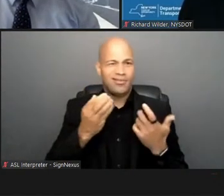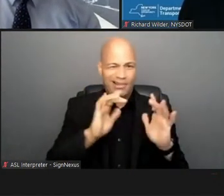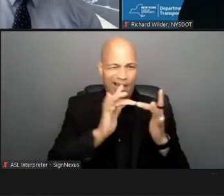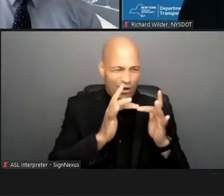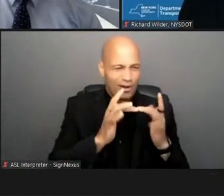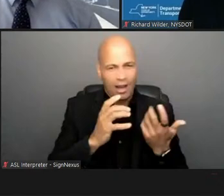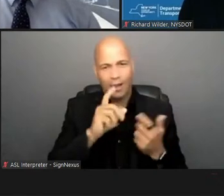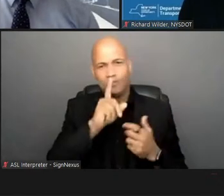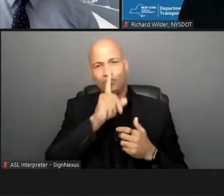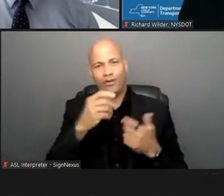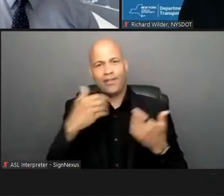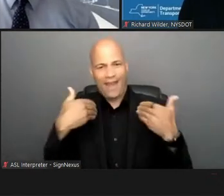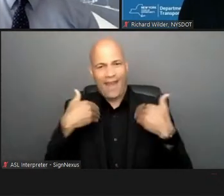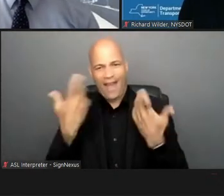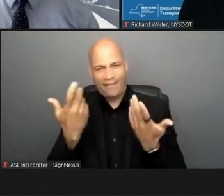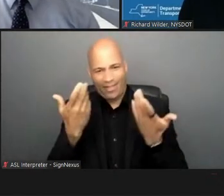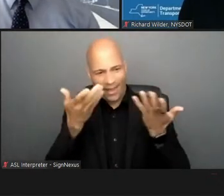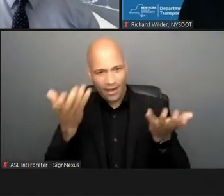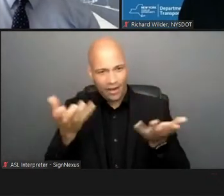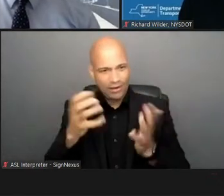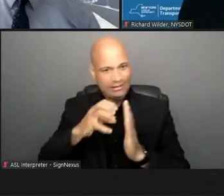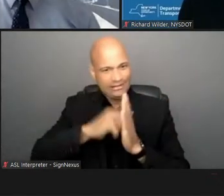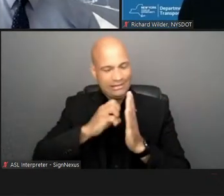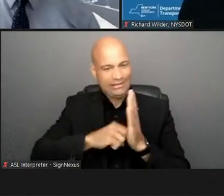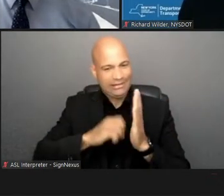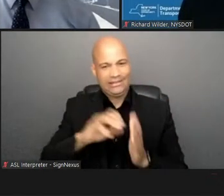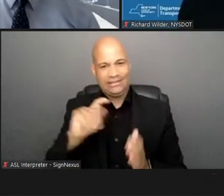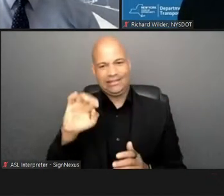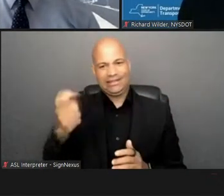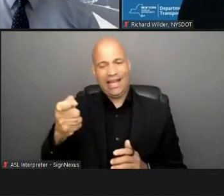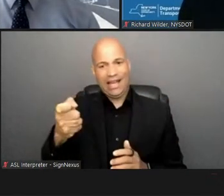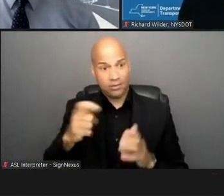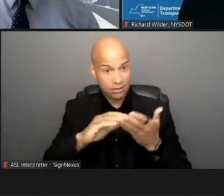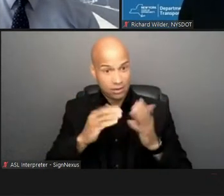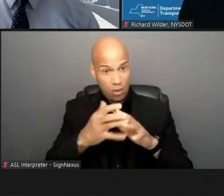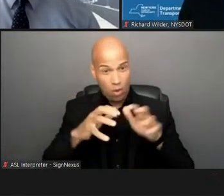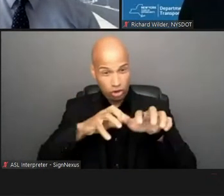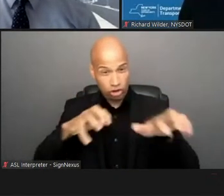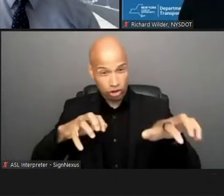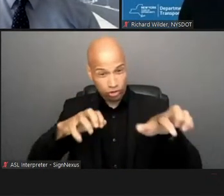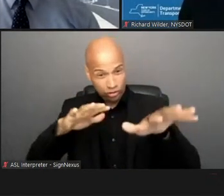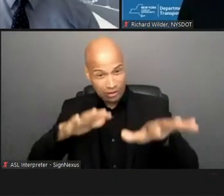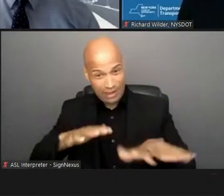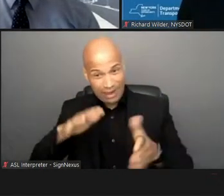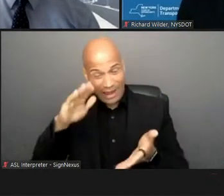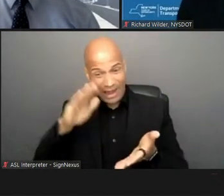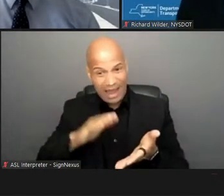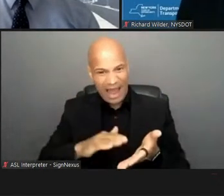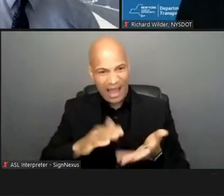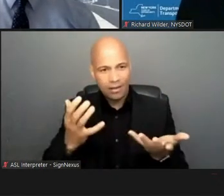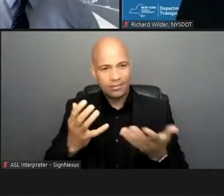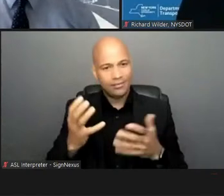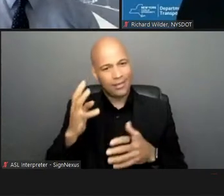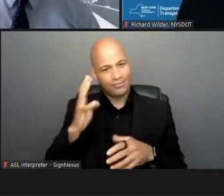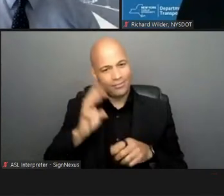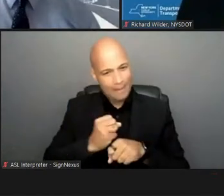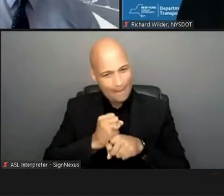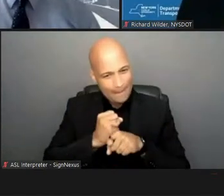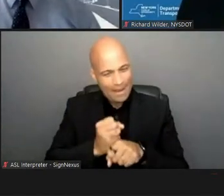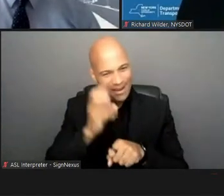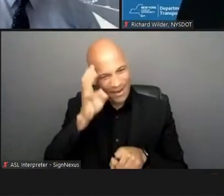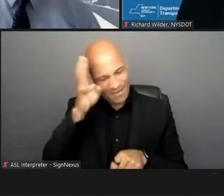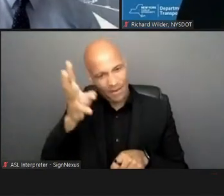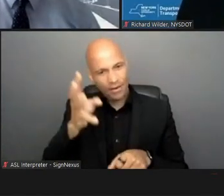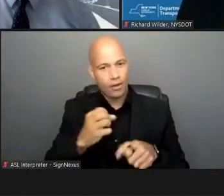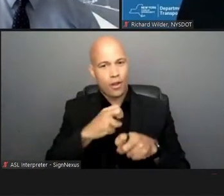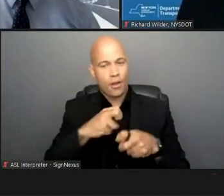assuming that it's somewhere in the fine print the city wants to work on congesting the congestion is a created problem you showed a graph at